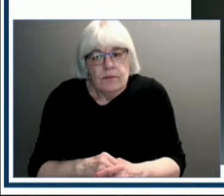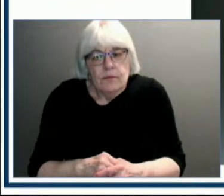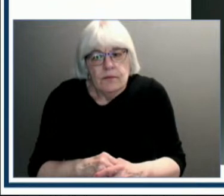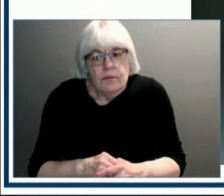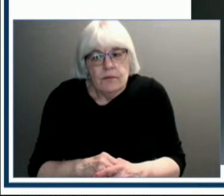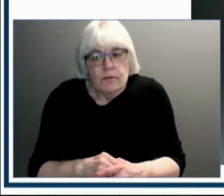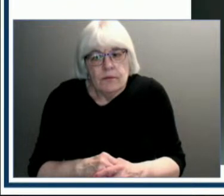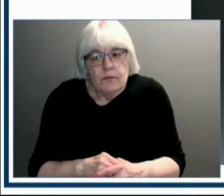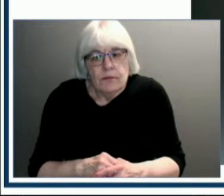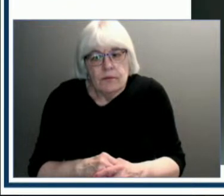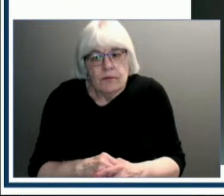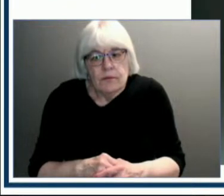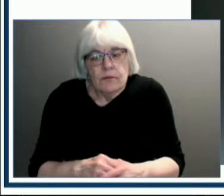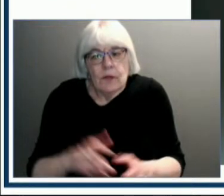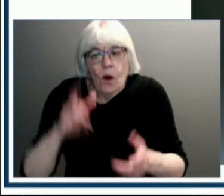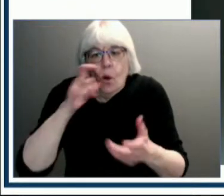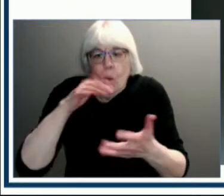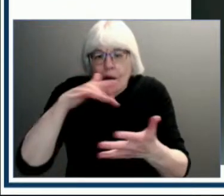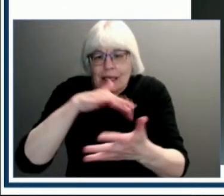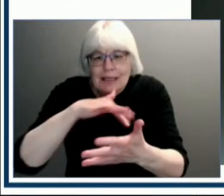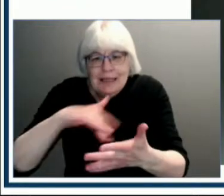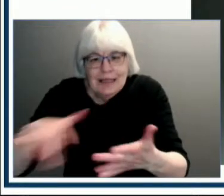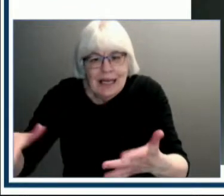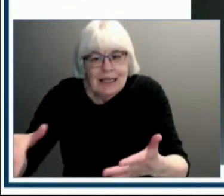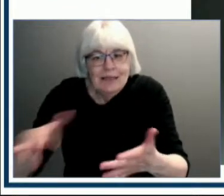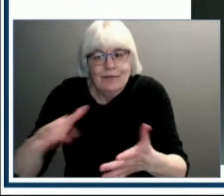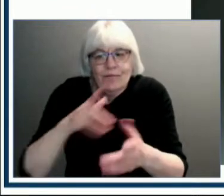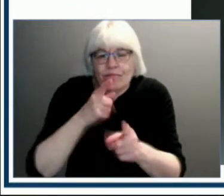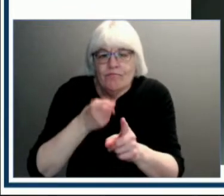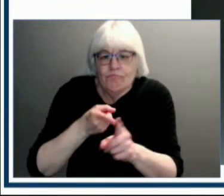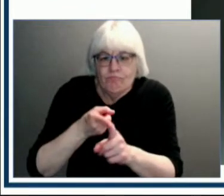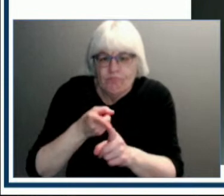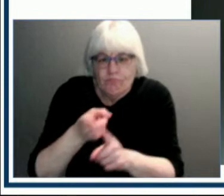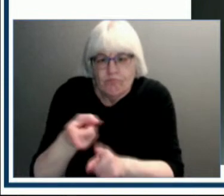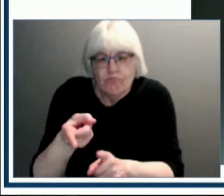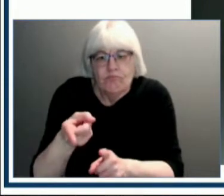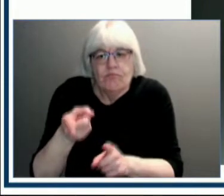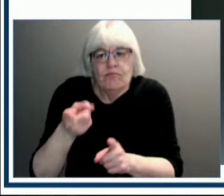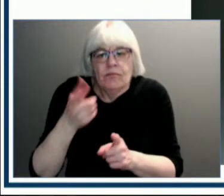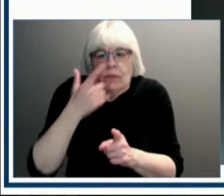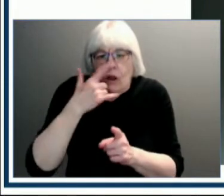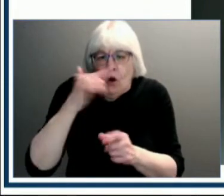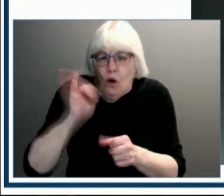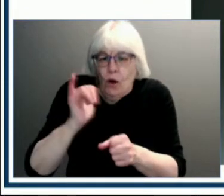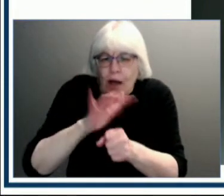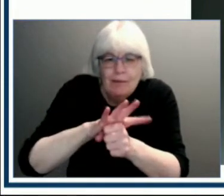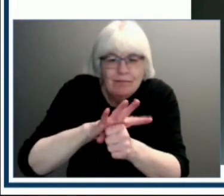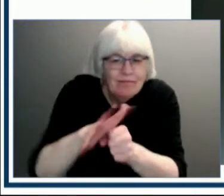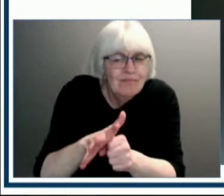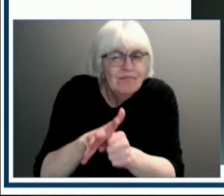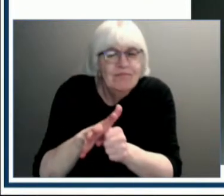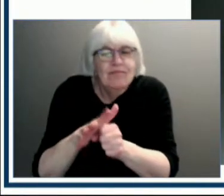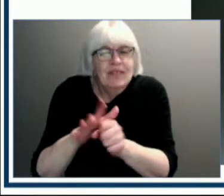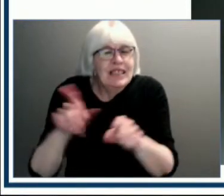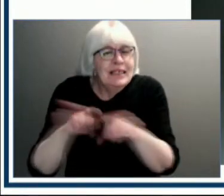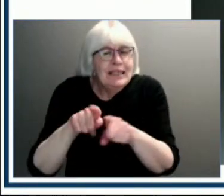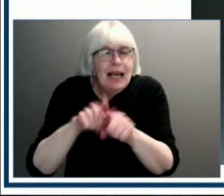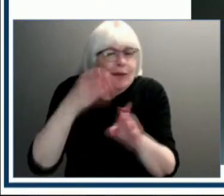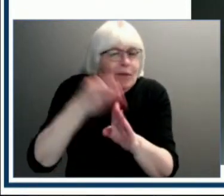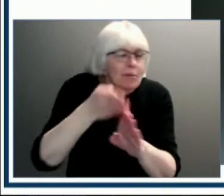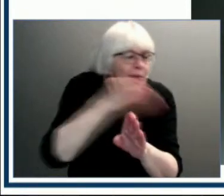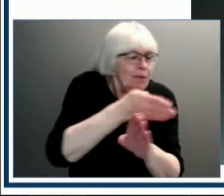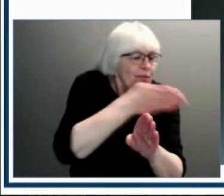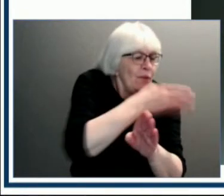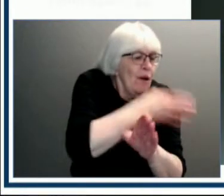that, you look at the pattern of past pandemics, the timeline, as well as, how the Omicron strain